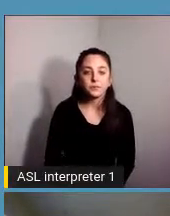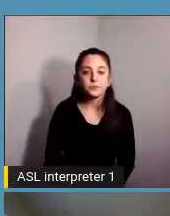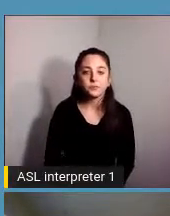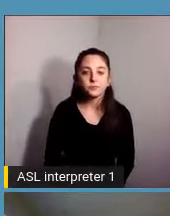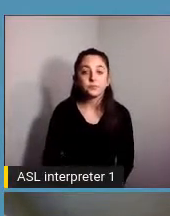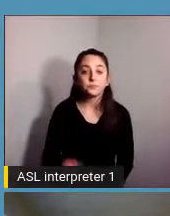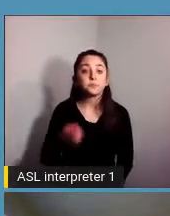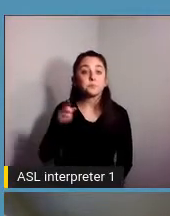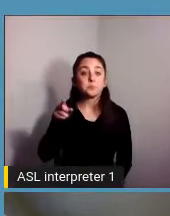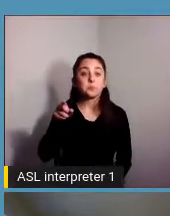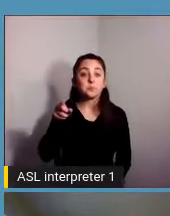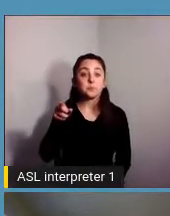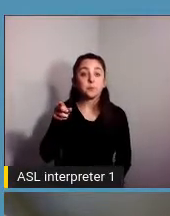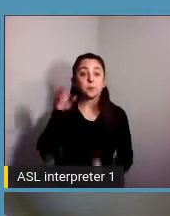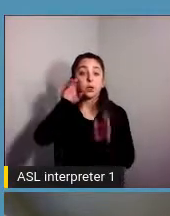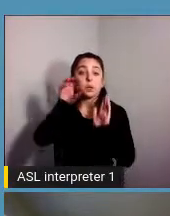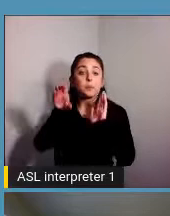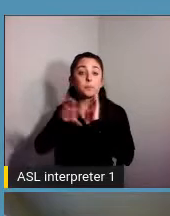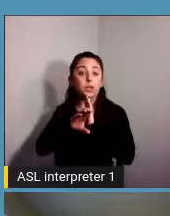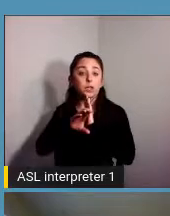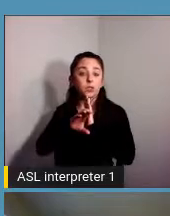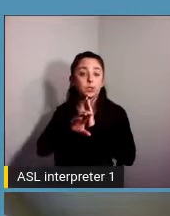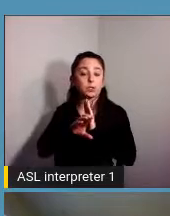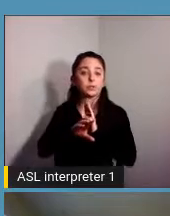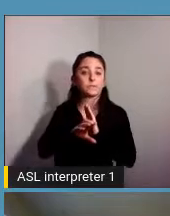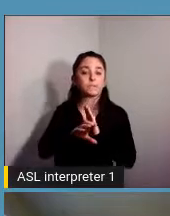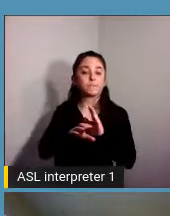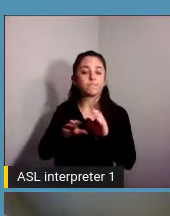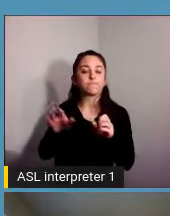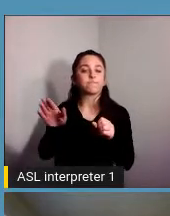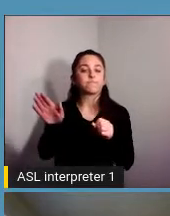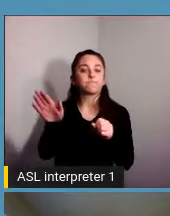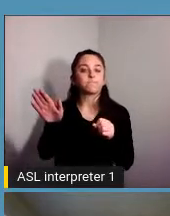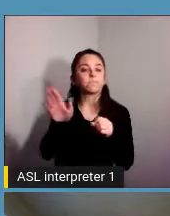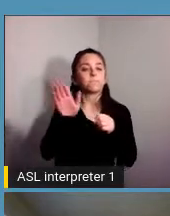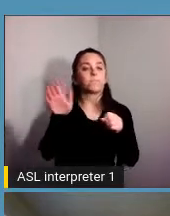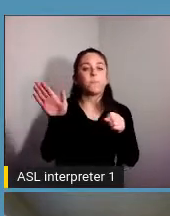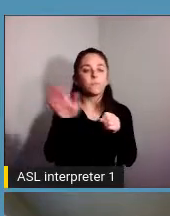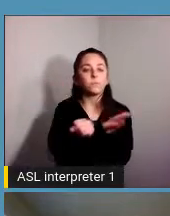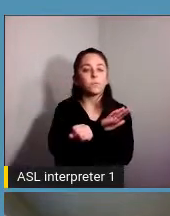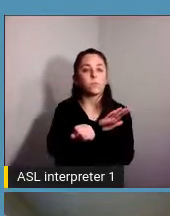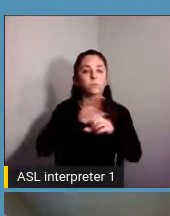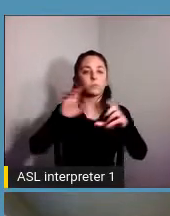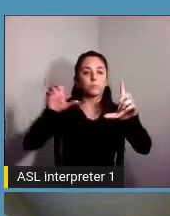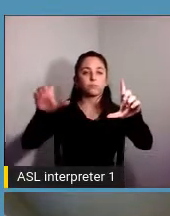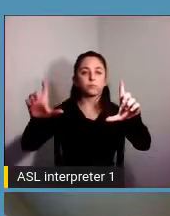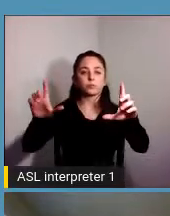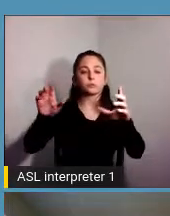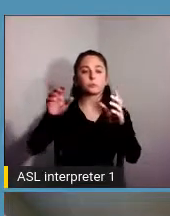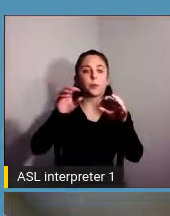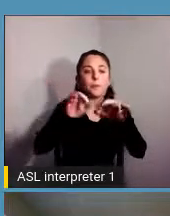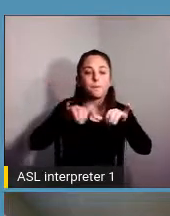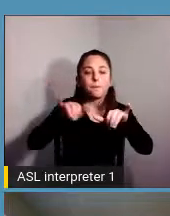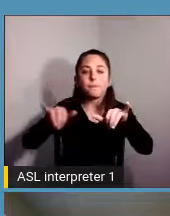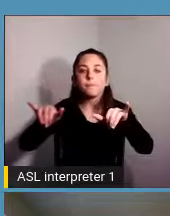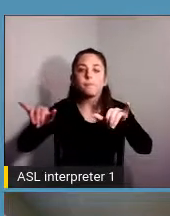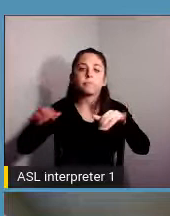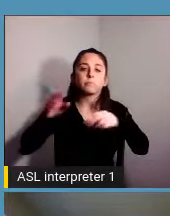there's the full scale casting pattern as it was milled that we used to make the